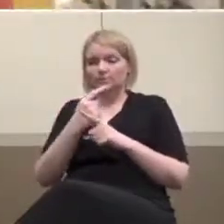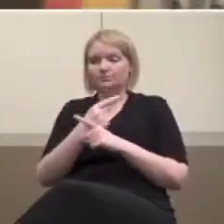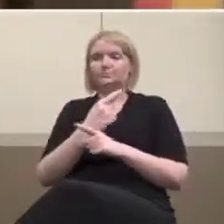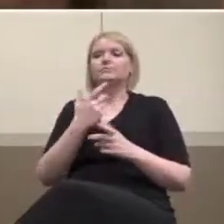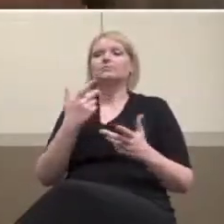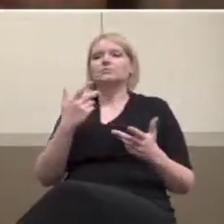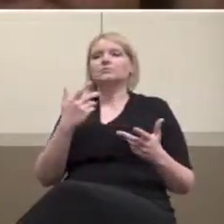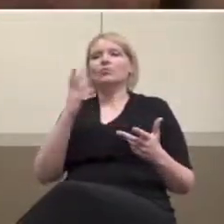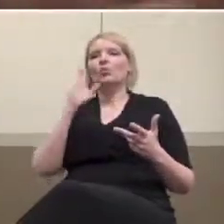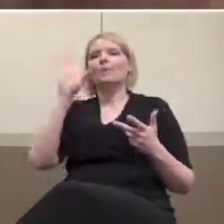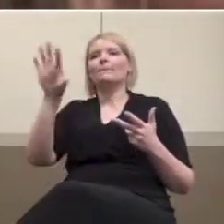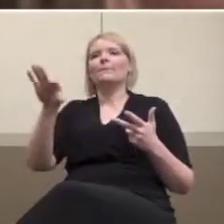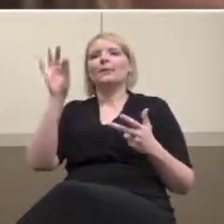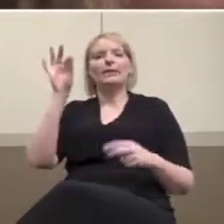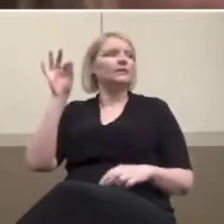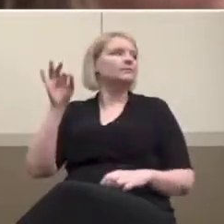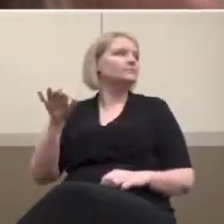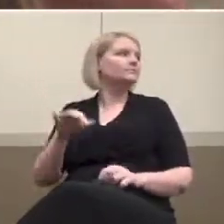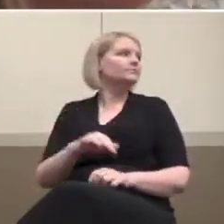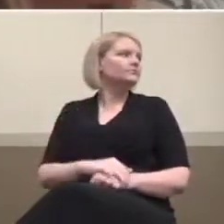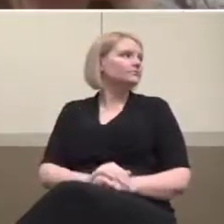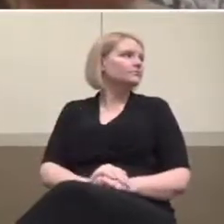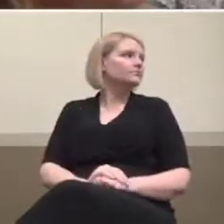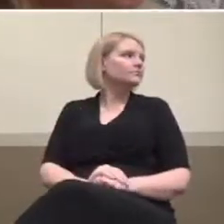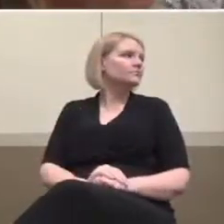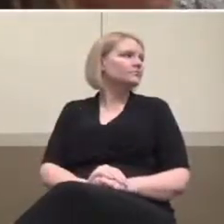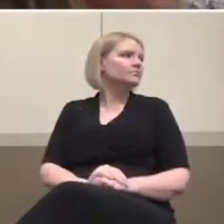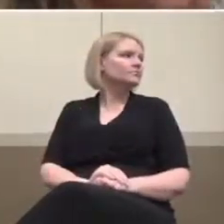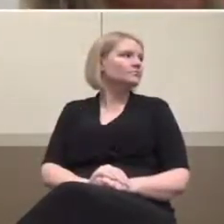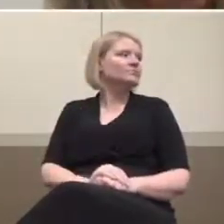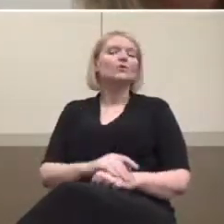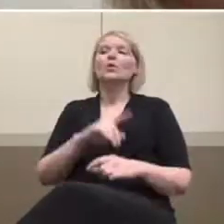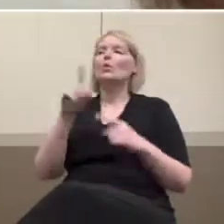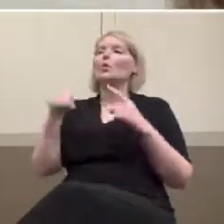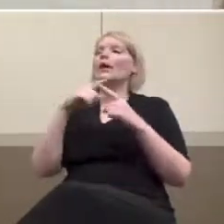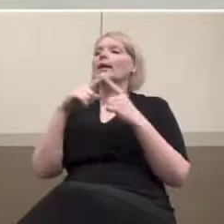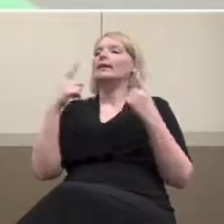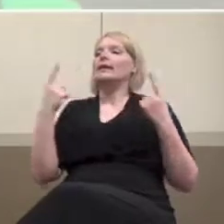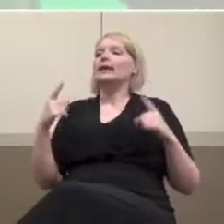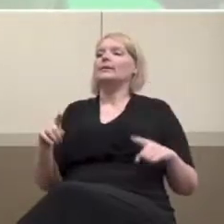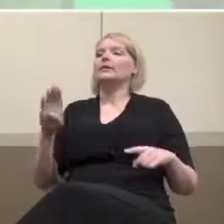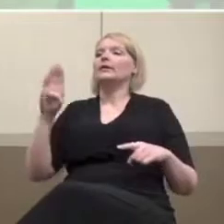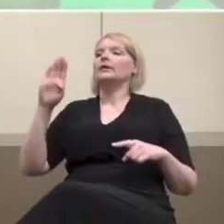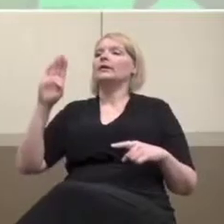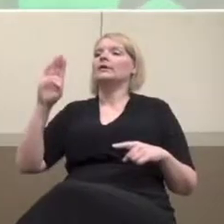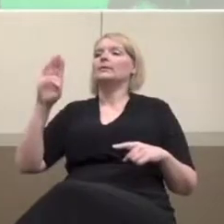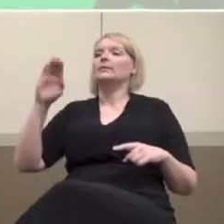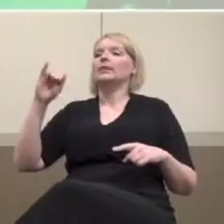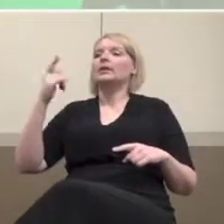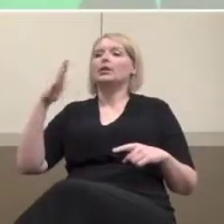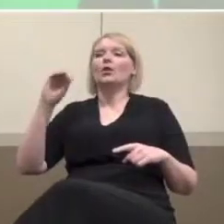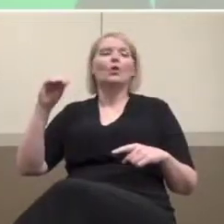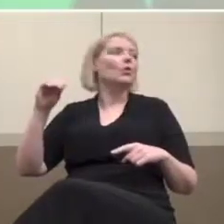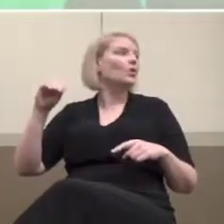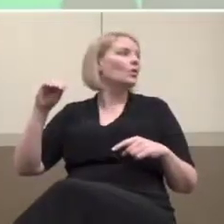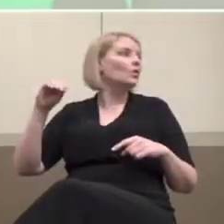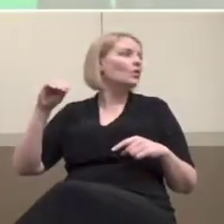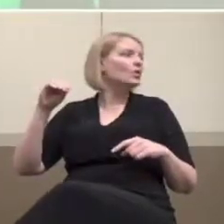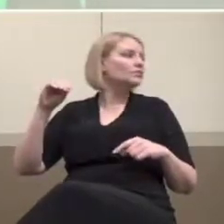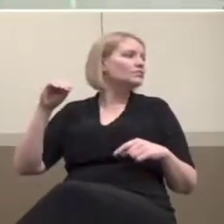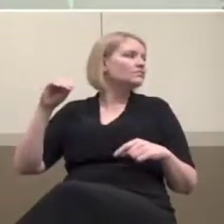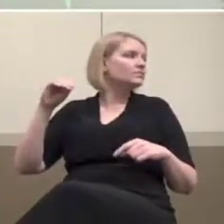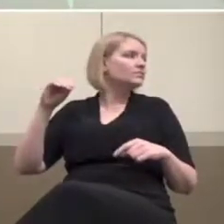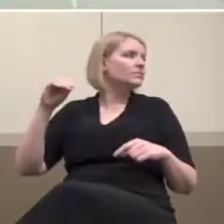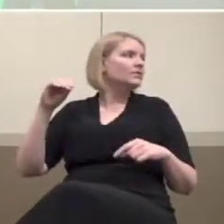they'll pick one. And then once they get a bingo, this has been going on for a little while. I didn't think it was going to take this long, so I might need to revamp that a little